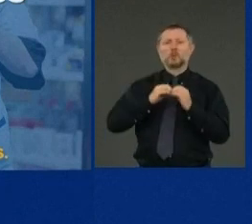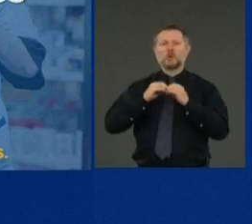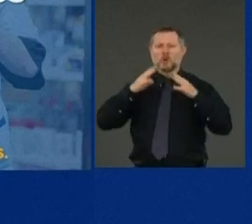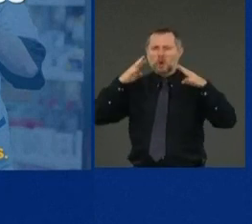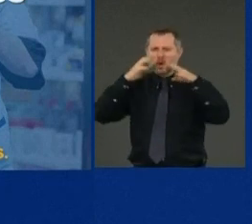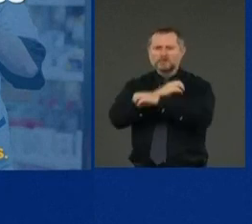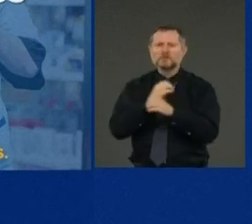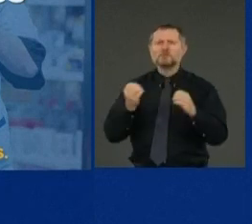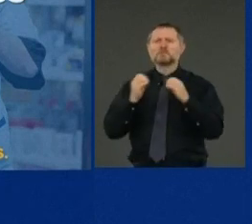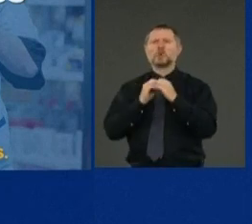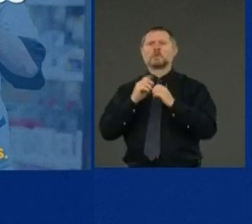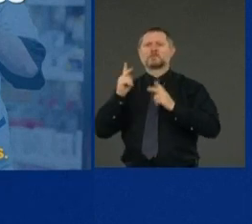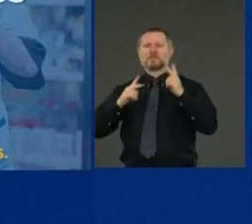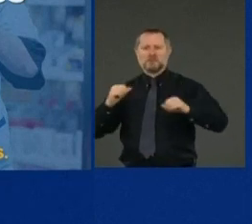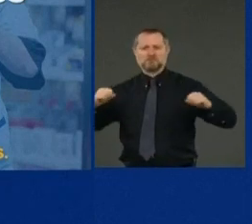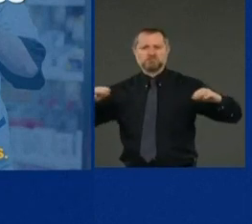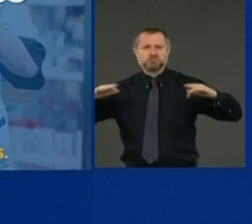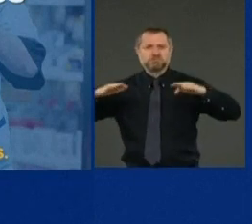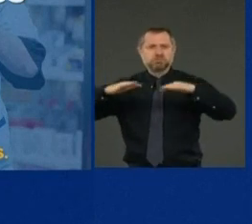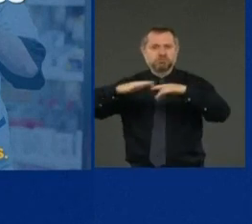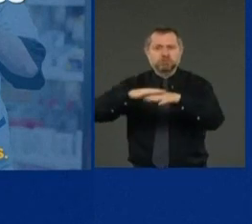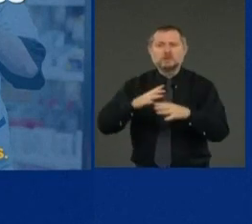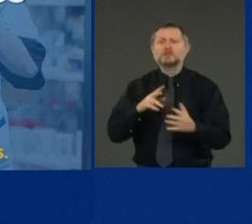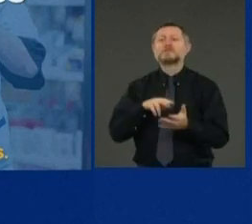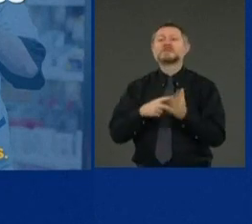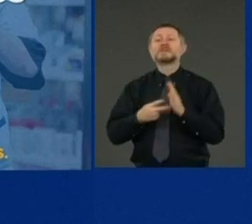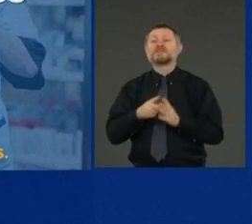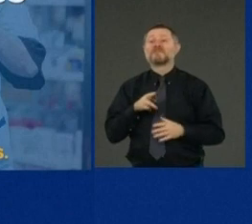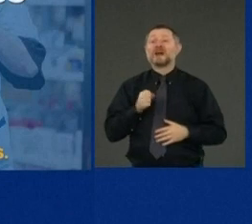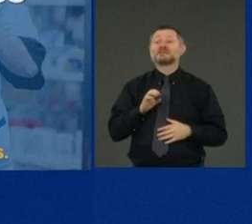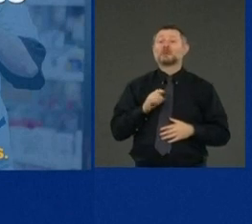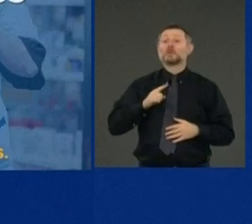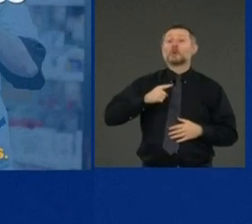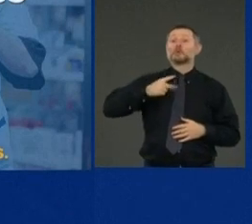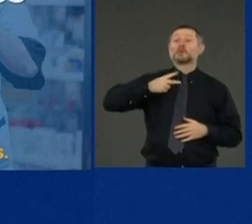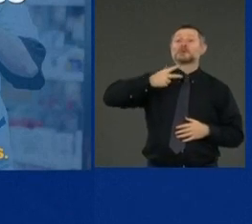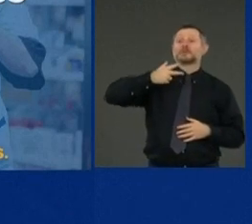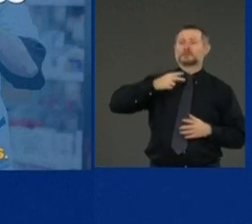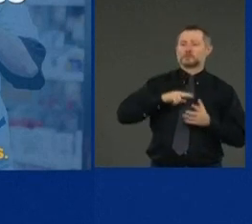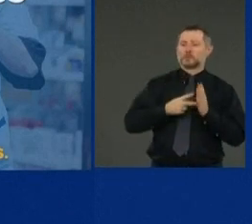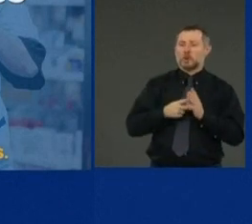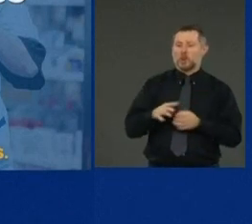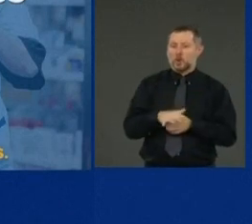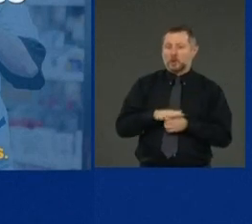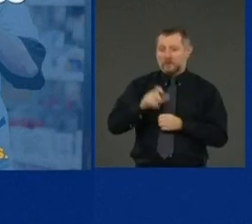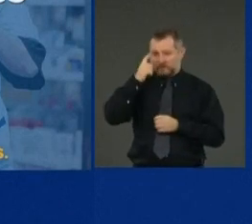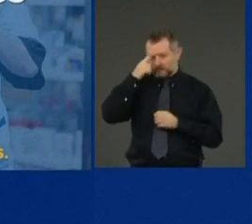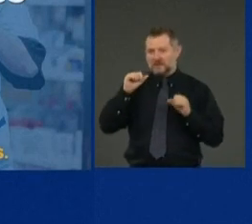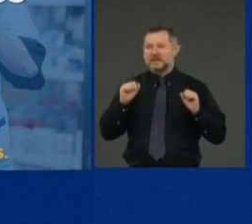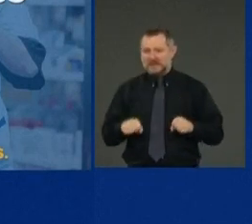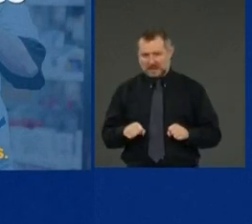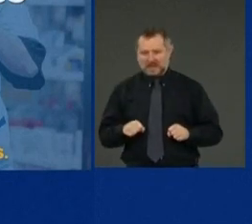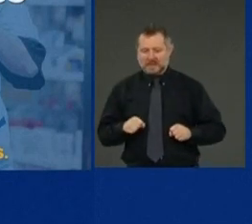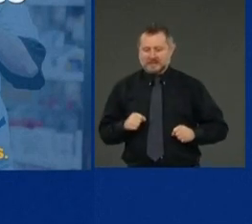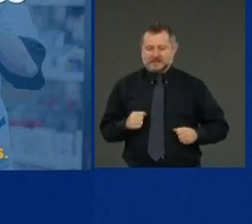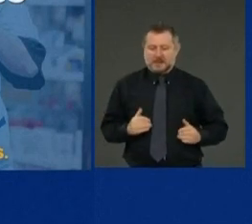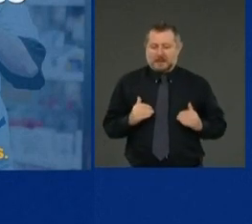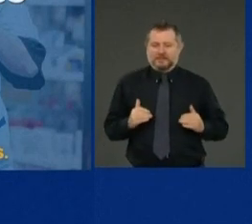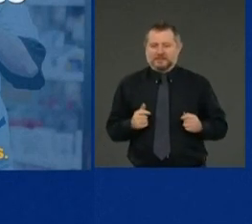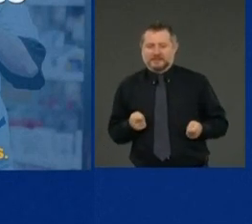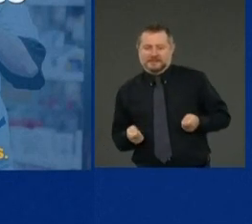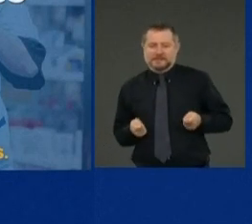system. So the phases are also allowing the local government to come up to speed and develop